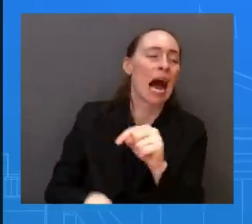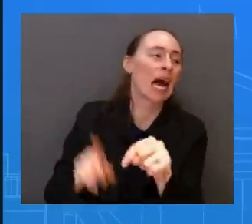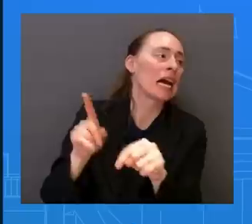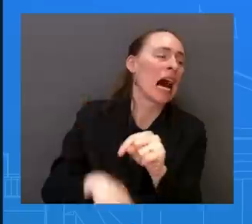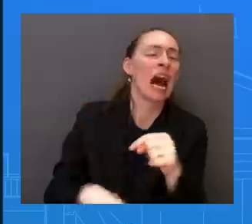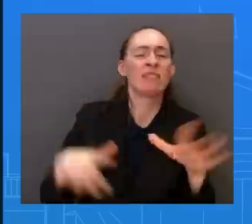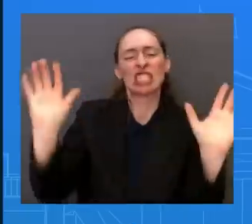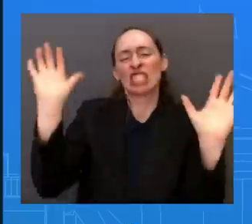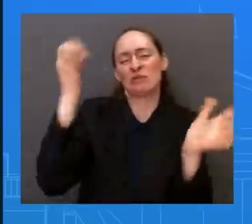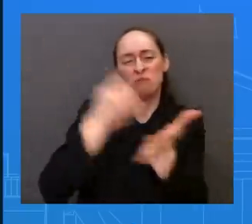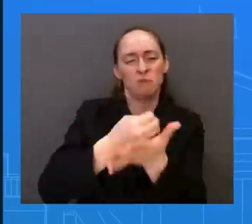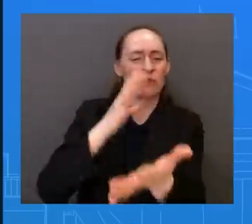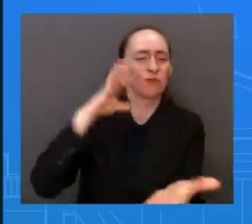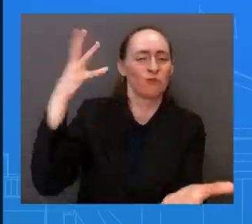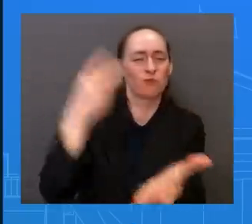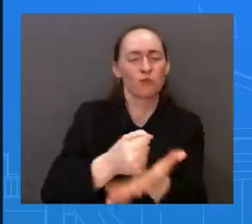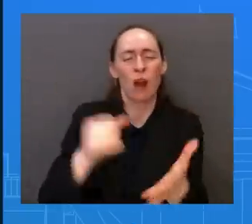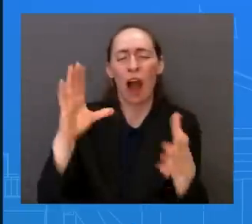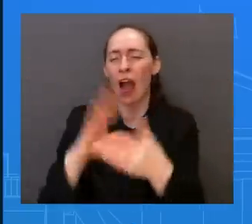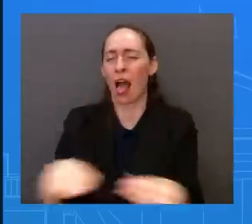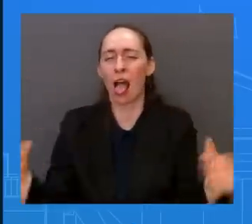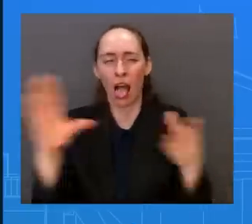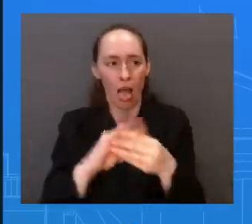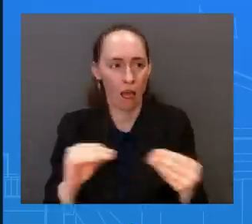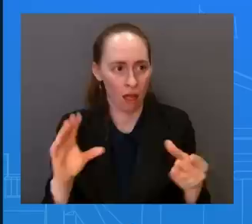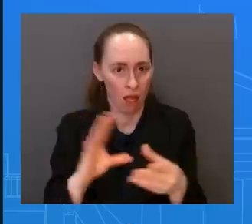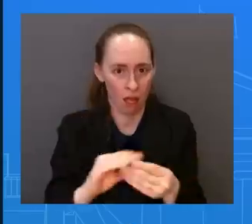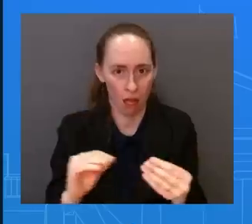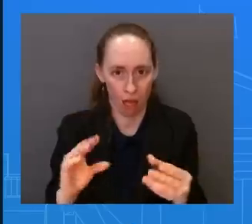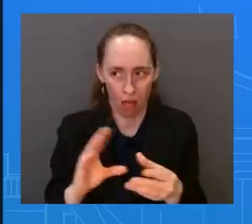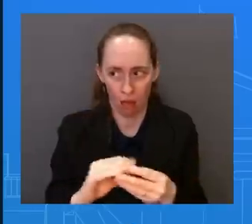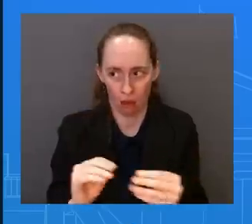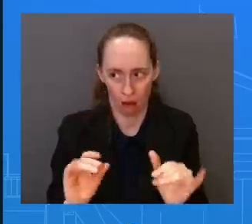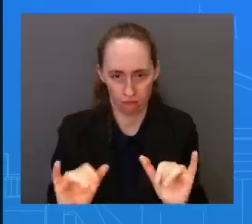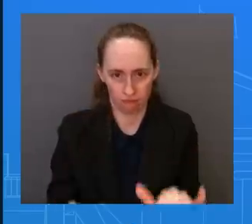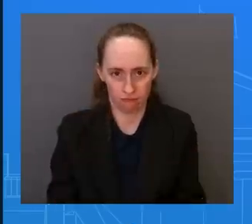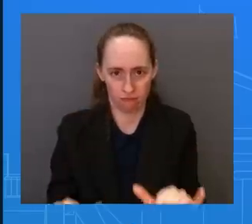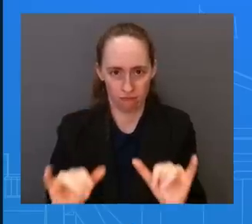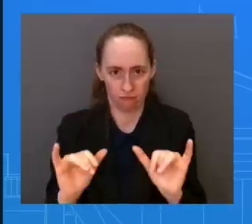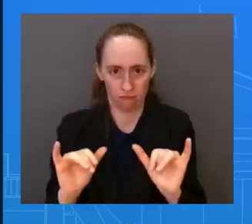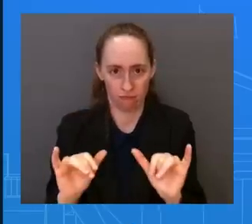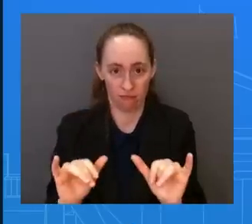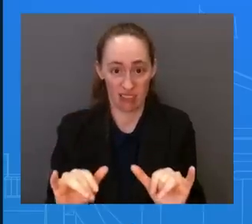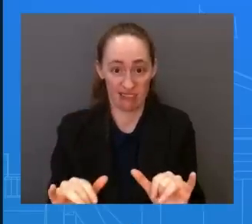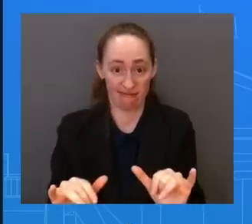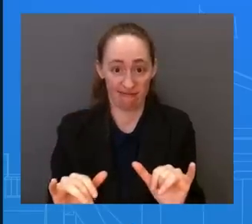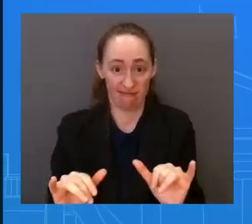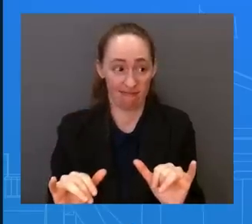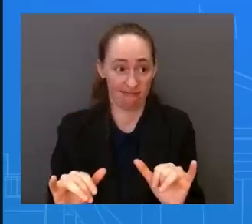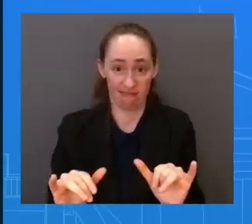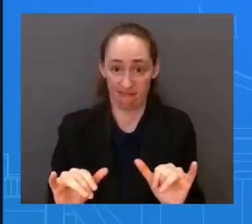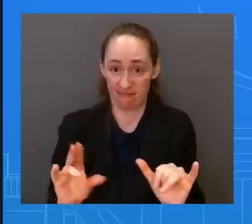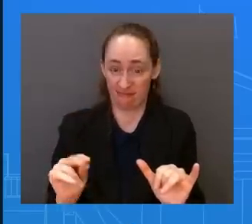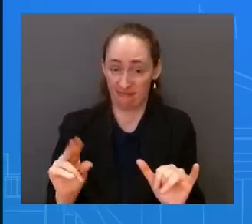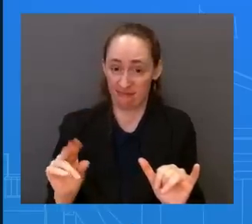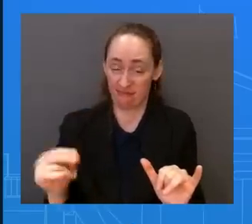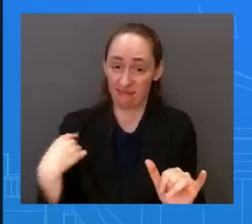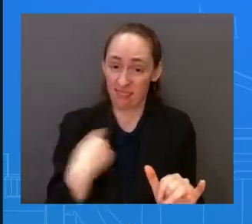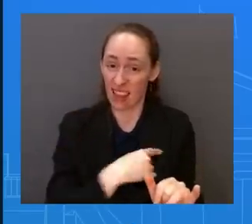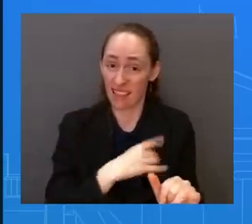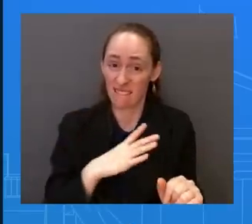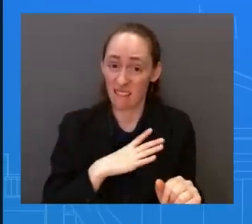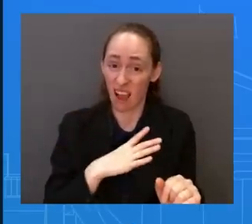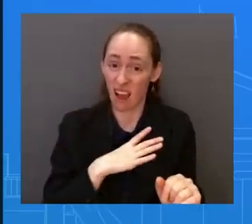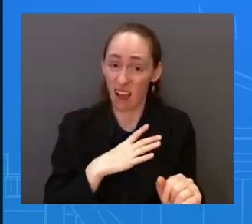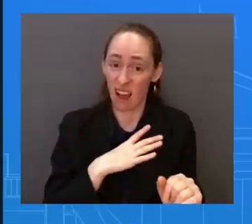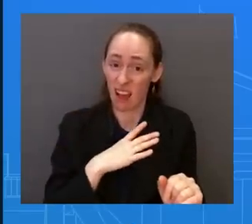first quarter of this year. And I think that over the course of this period of time, we've seen inflation come down. We've